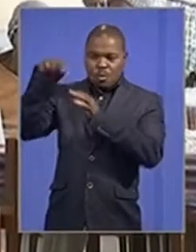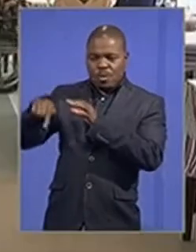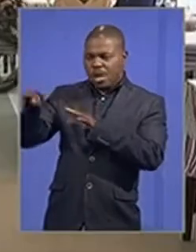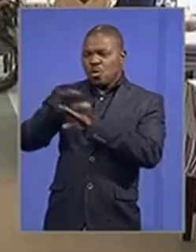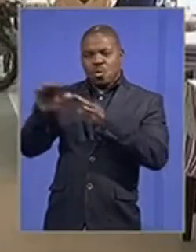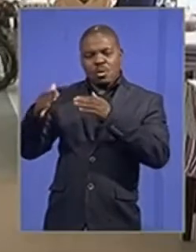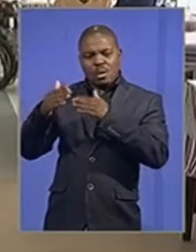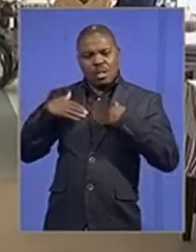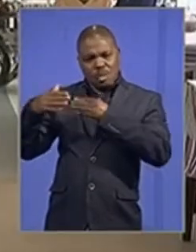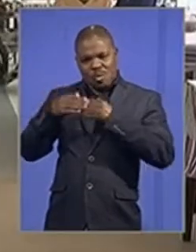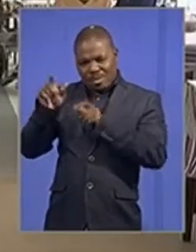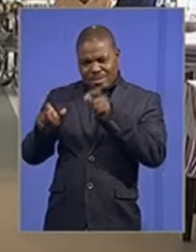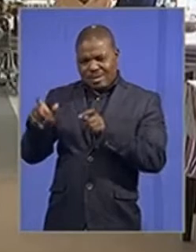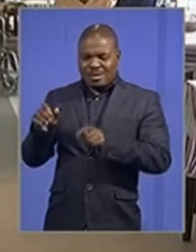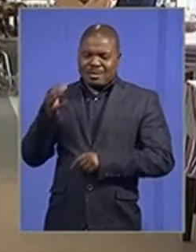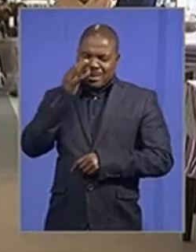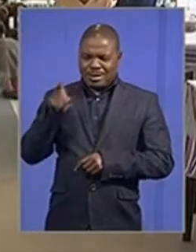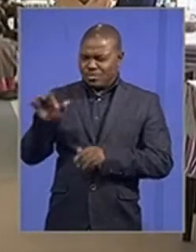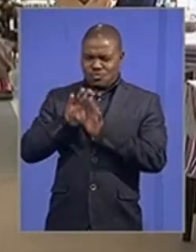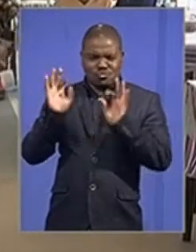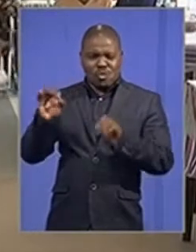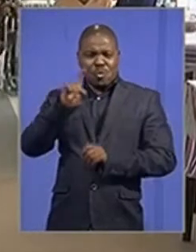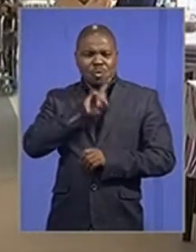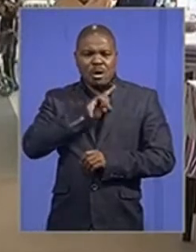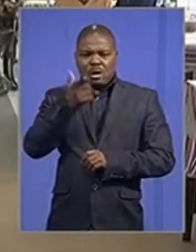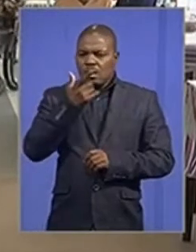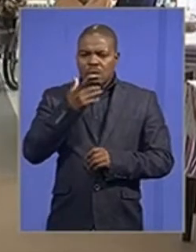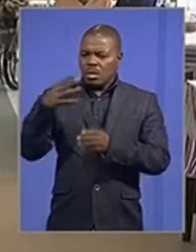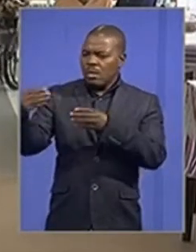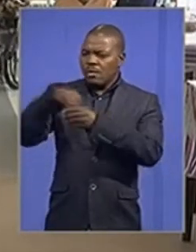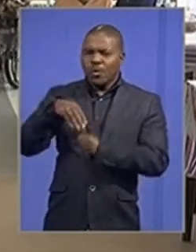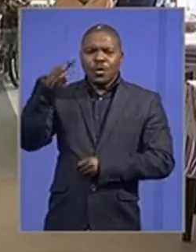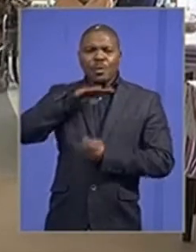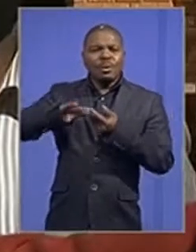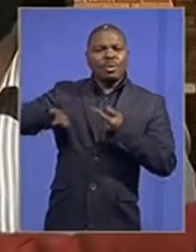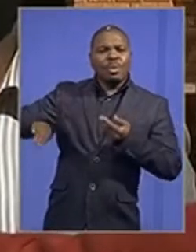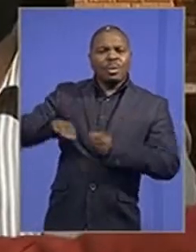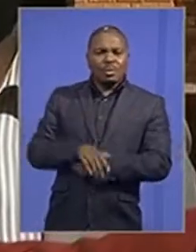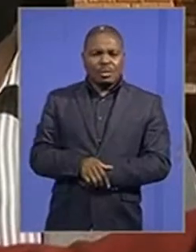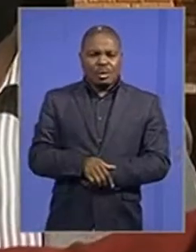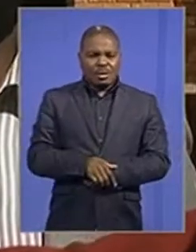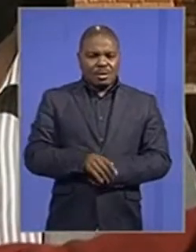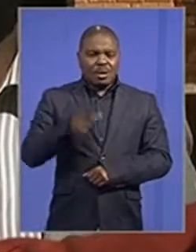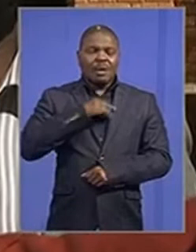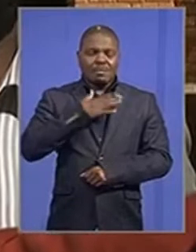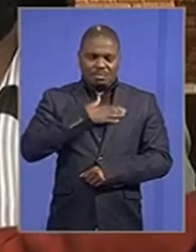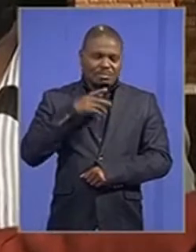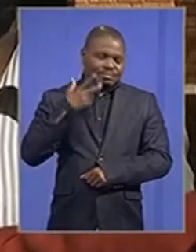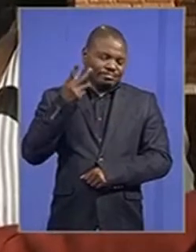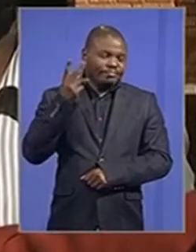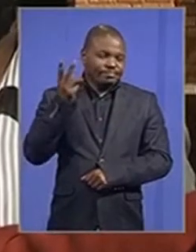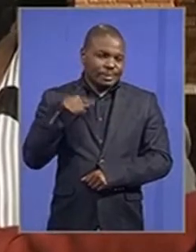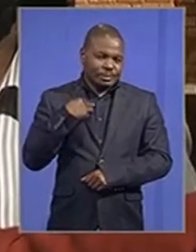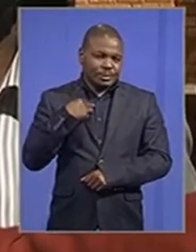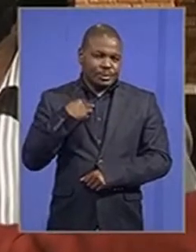bophelo ba re ha ho monate hore bona ba qhiletswe ka thoko. I feel a little bit disappointed